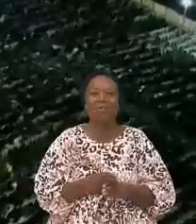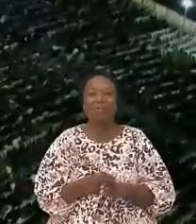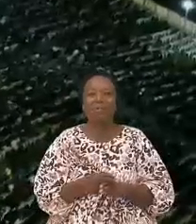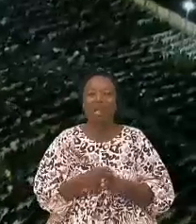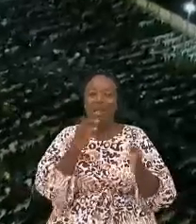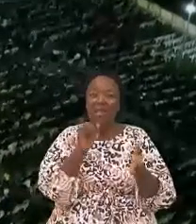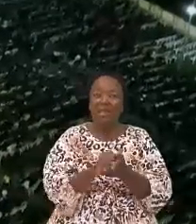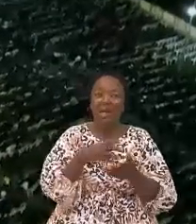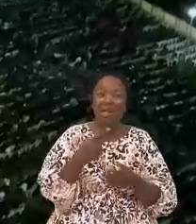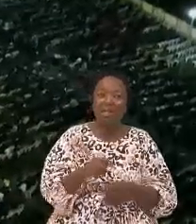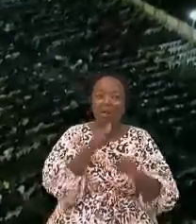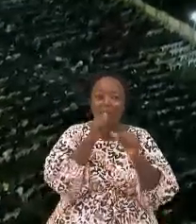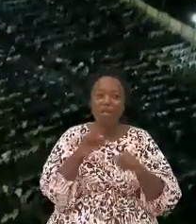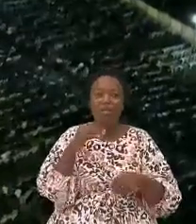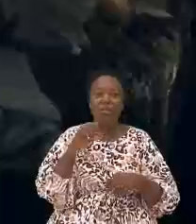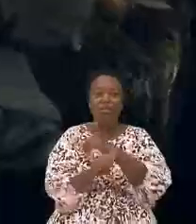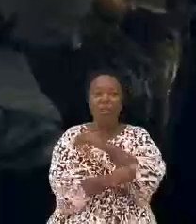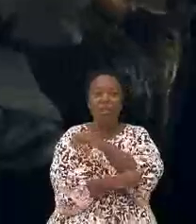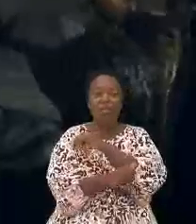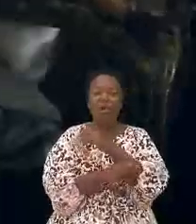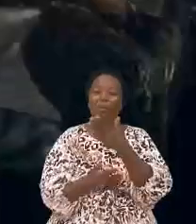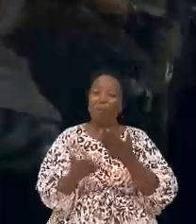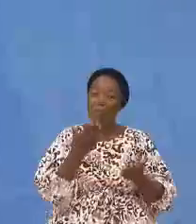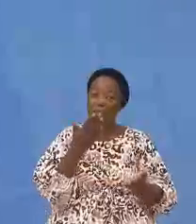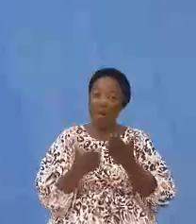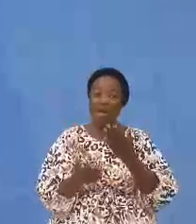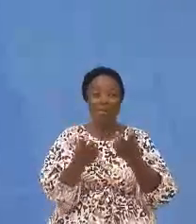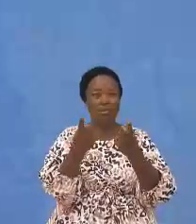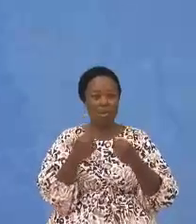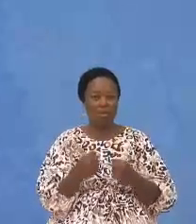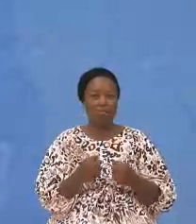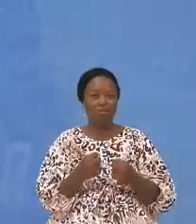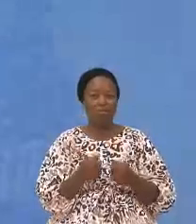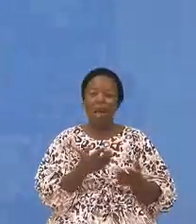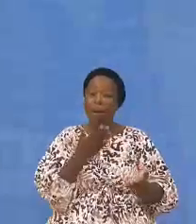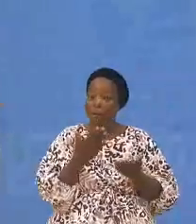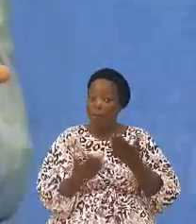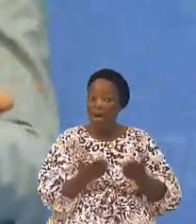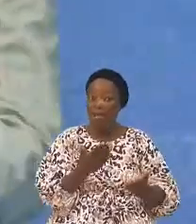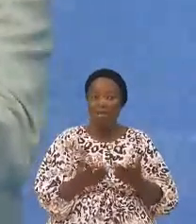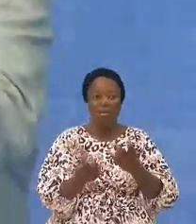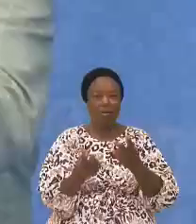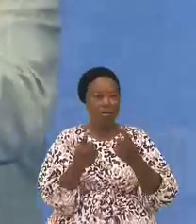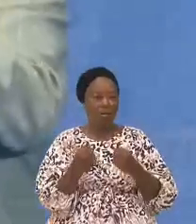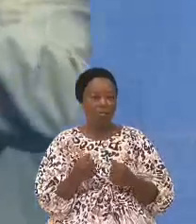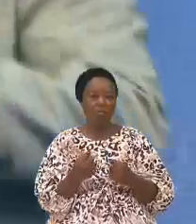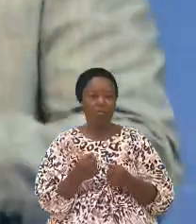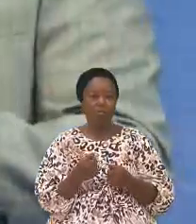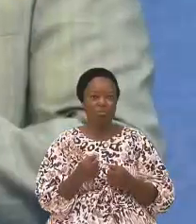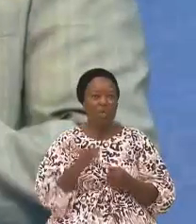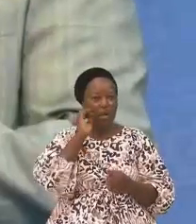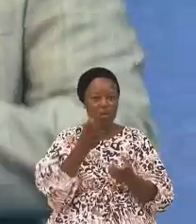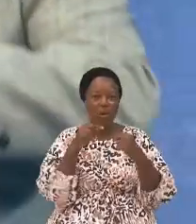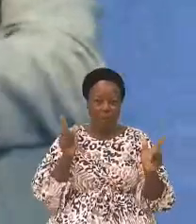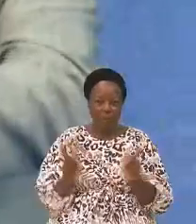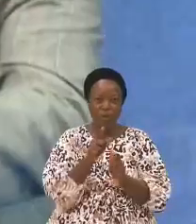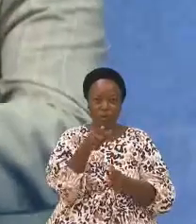your life in Jesus' name. That the blessing of Abraham